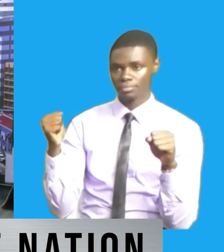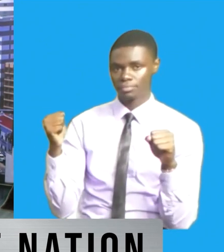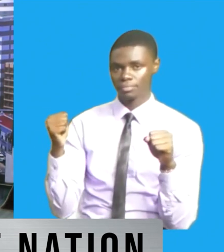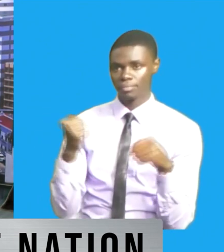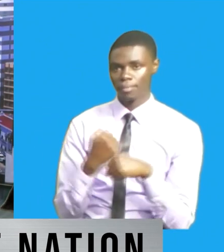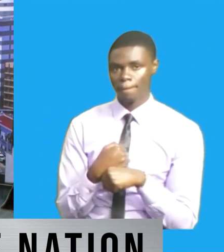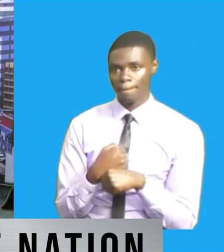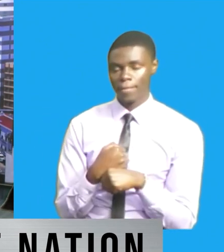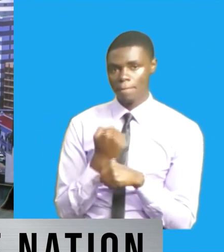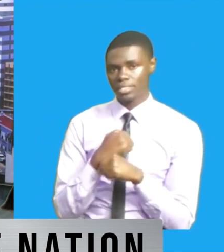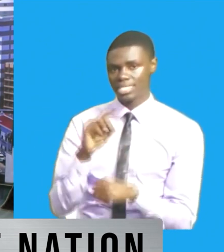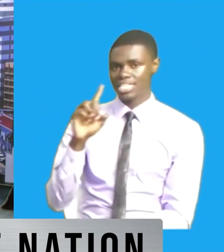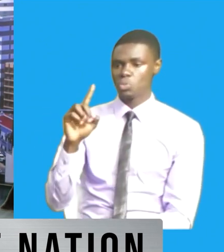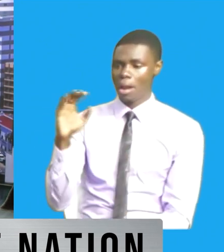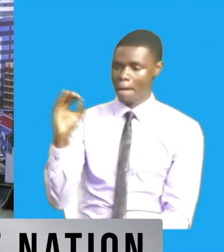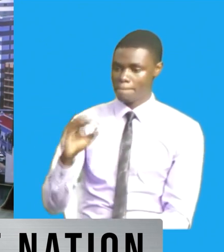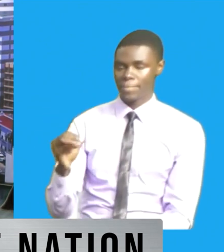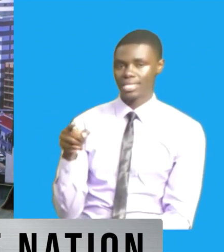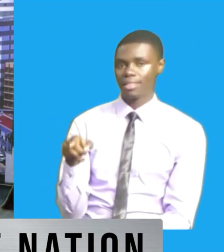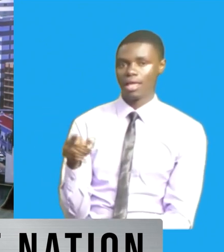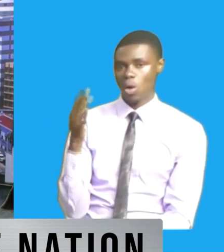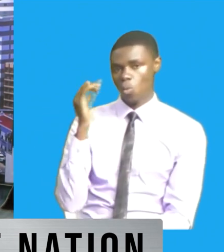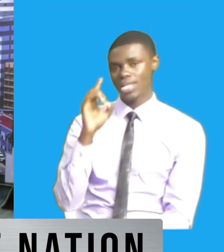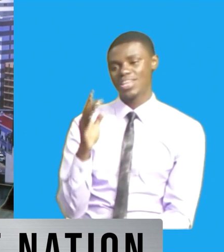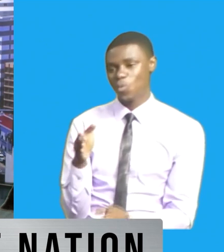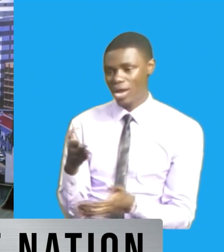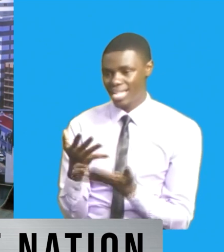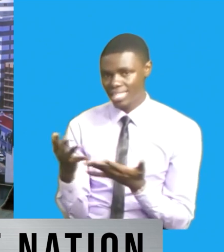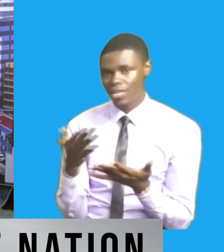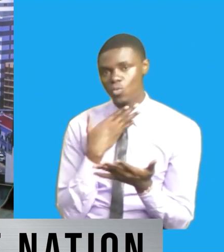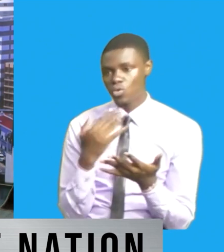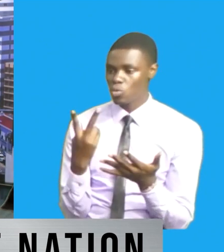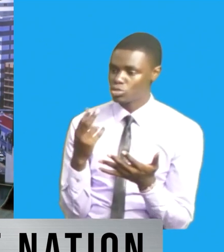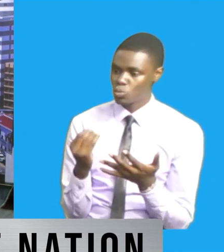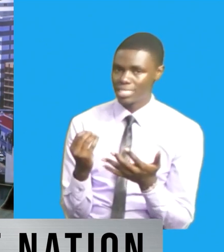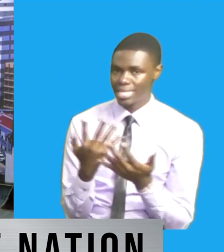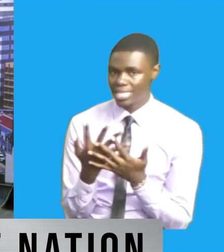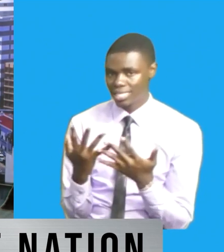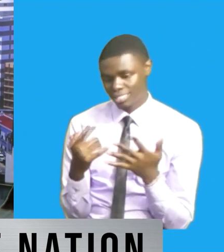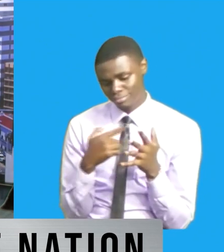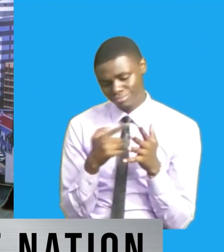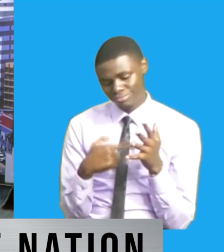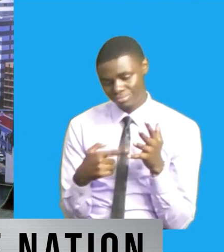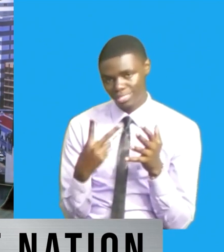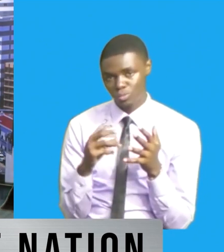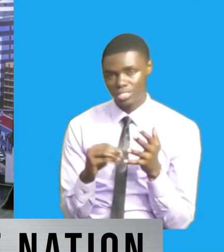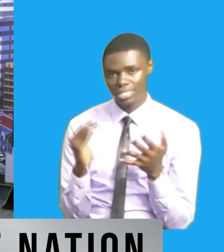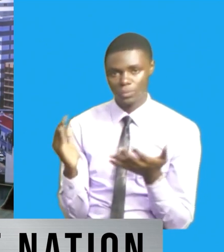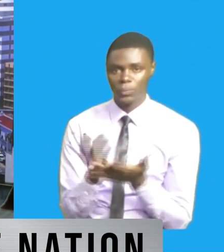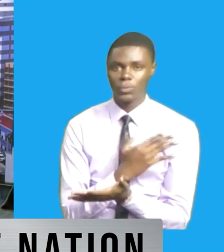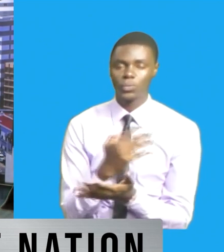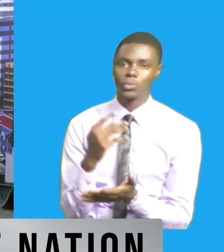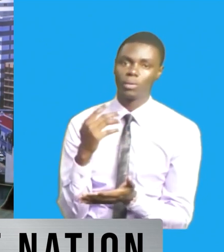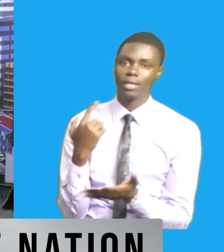quarter way, 1% way there. Kwa sababu hiyo ni moja tu, tunataka kama 20 zingine tufike mahali